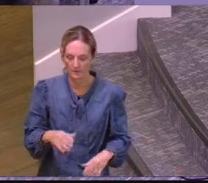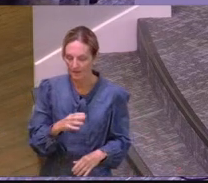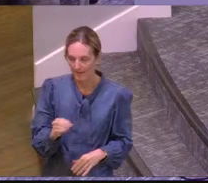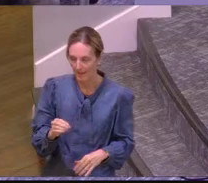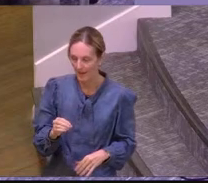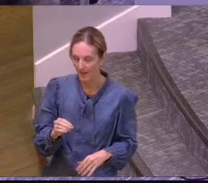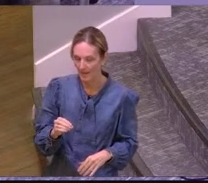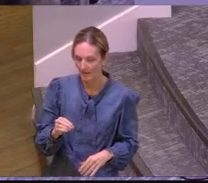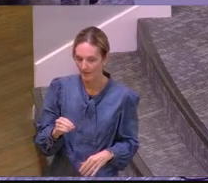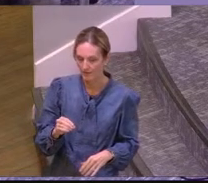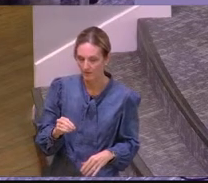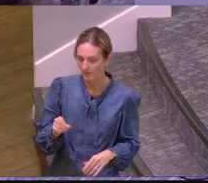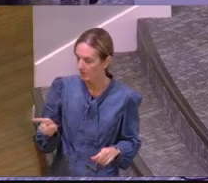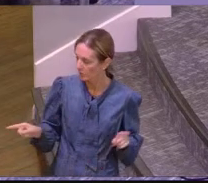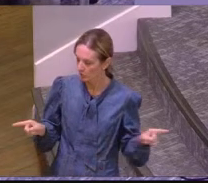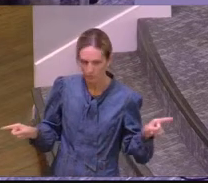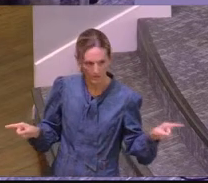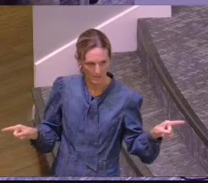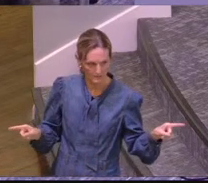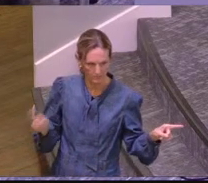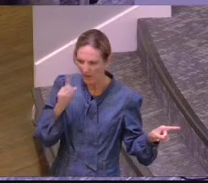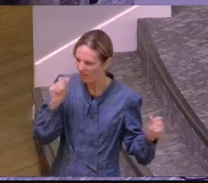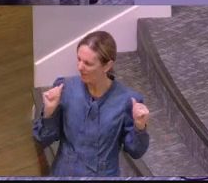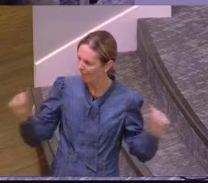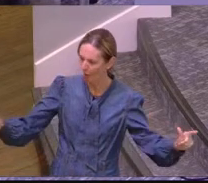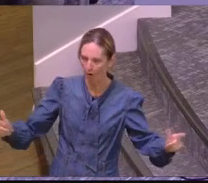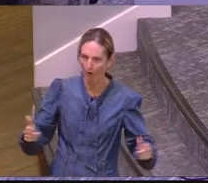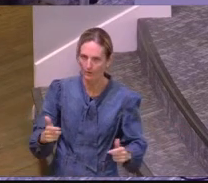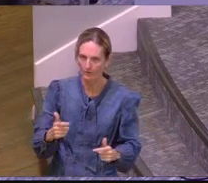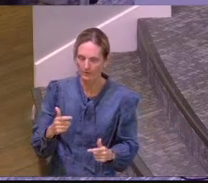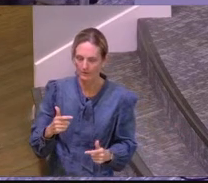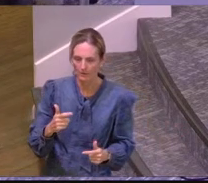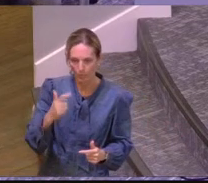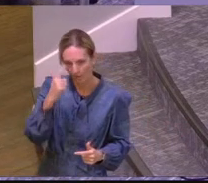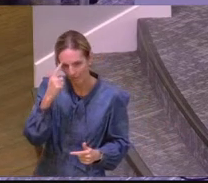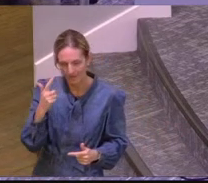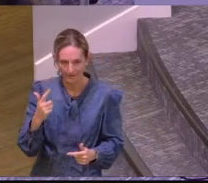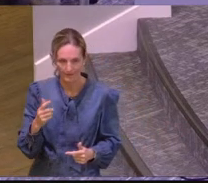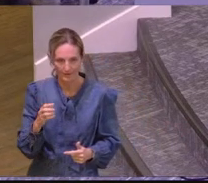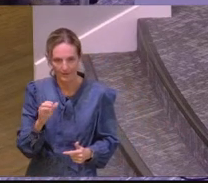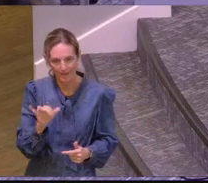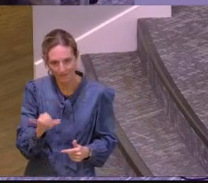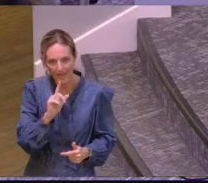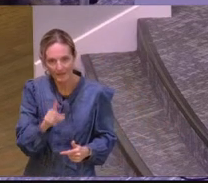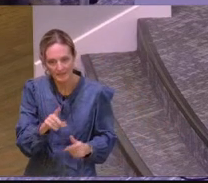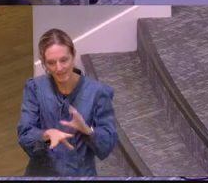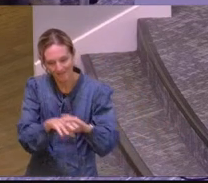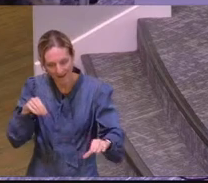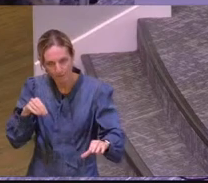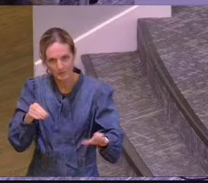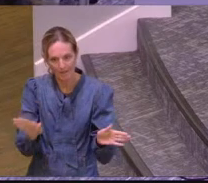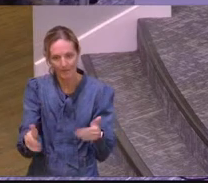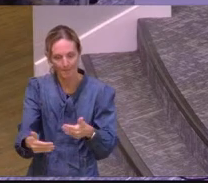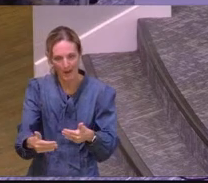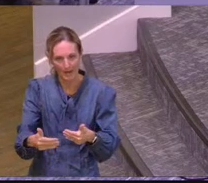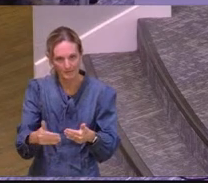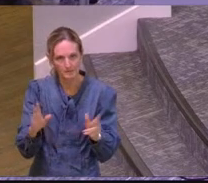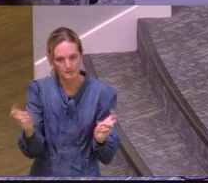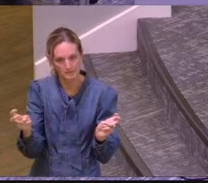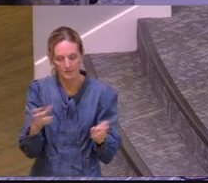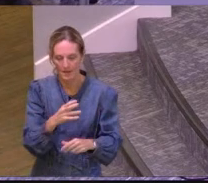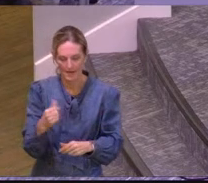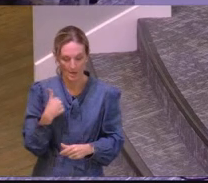you were alluding to in terms of, in fact, all of us, in terms of something that's really kind of outside the box and that we really have not